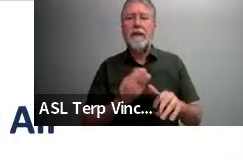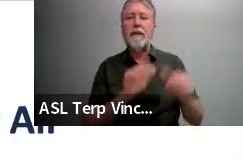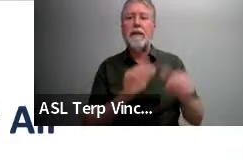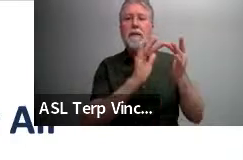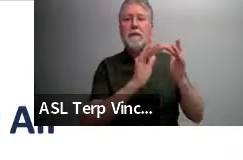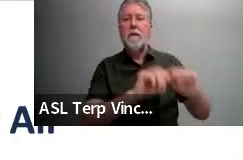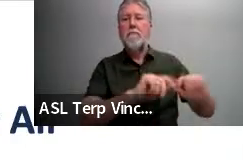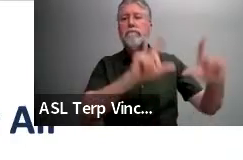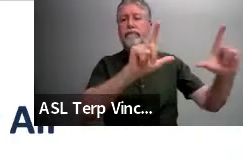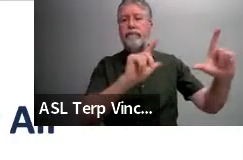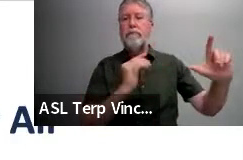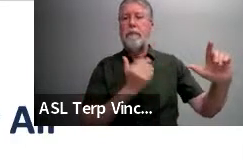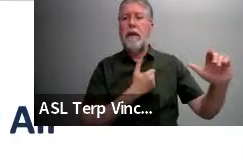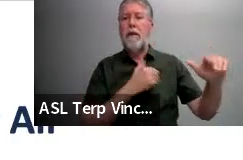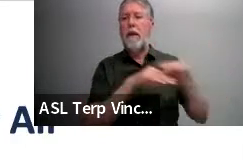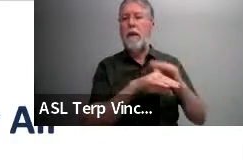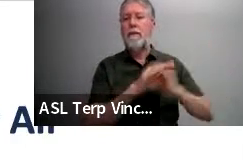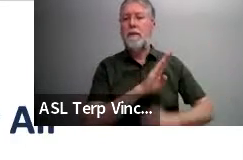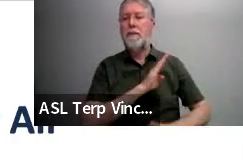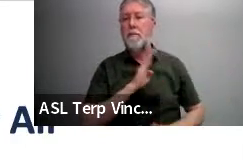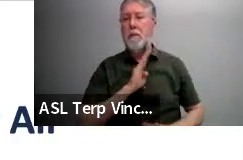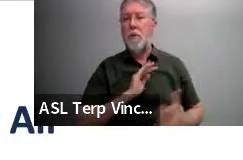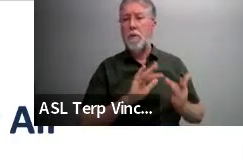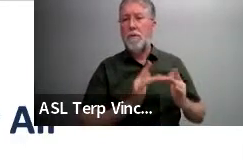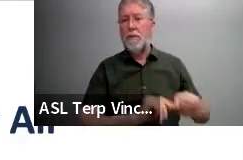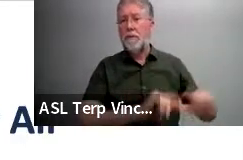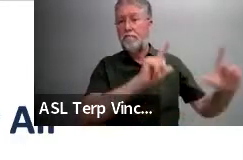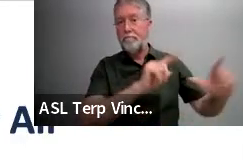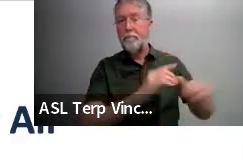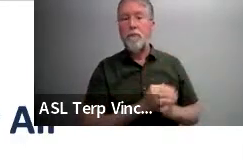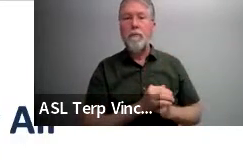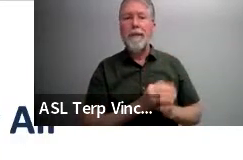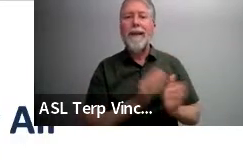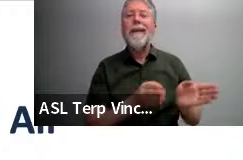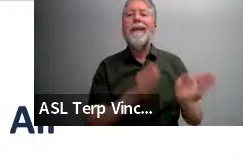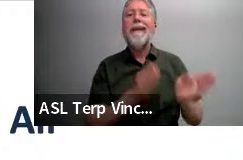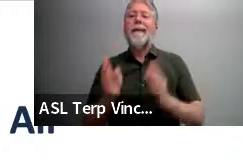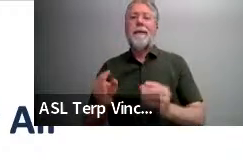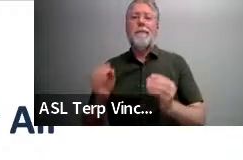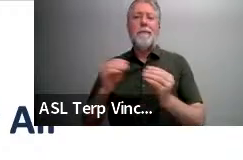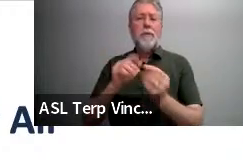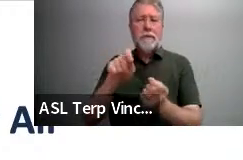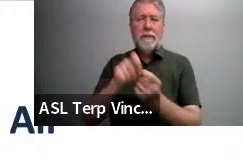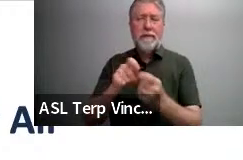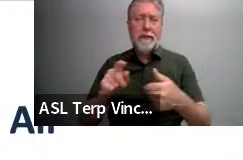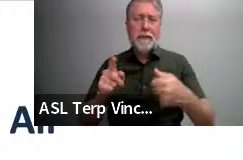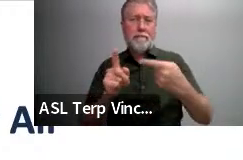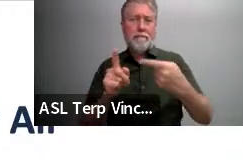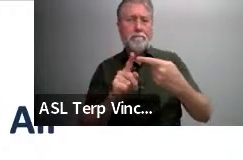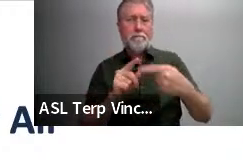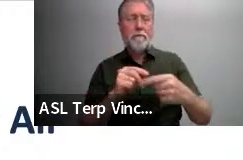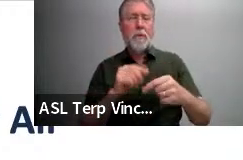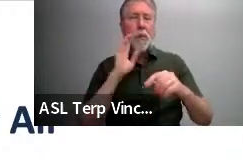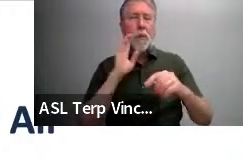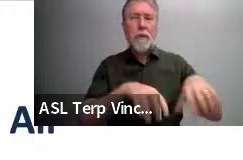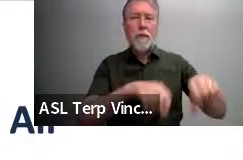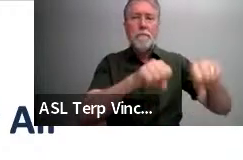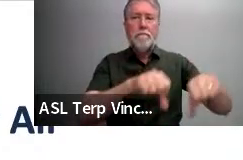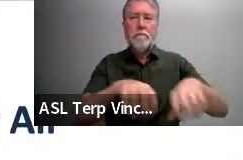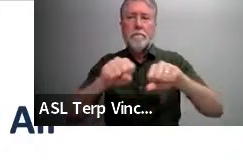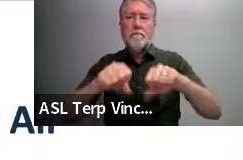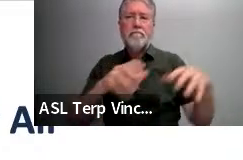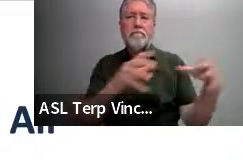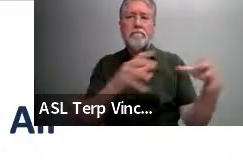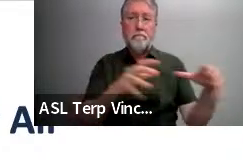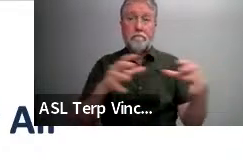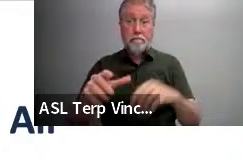So let me dive a little deeper and talk about some specifics and logistics about the upcoming events. The next web-based event